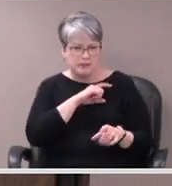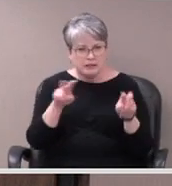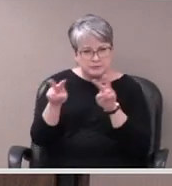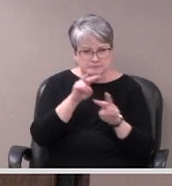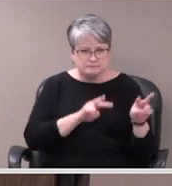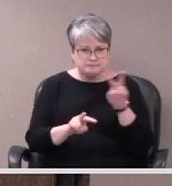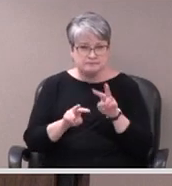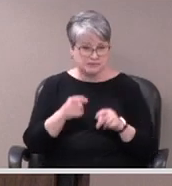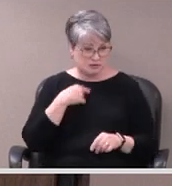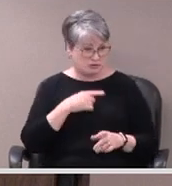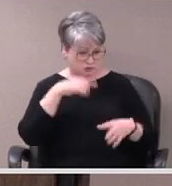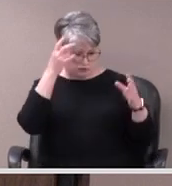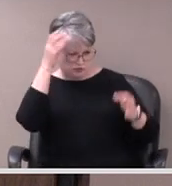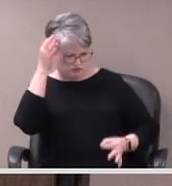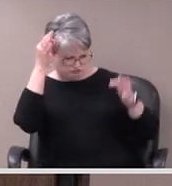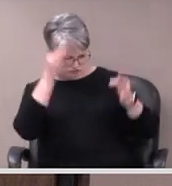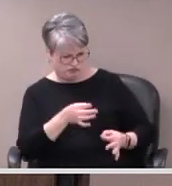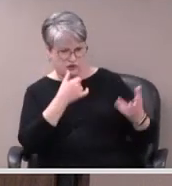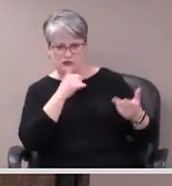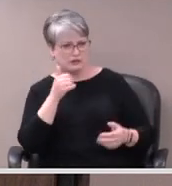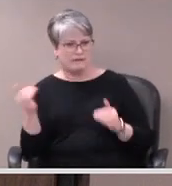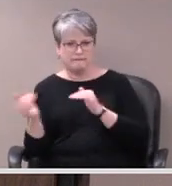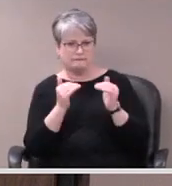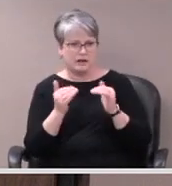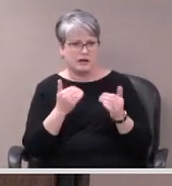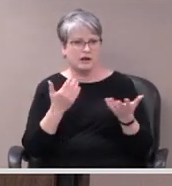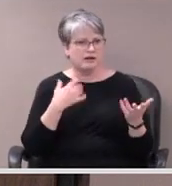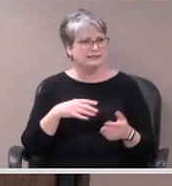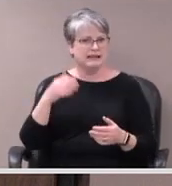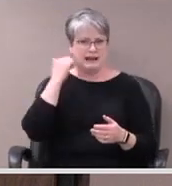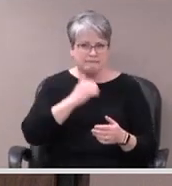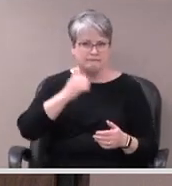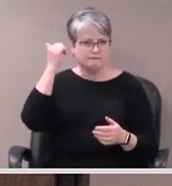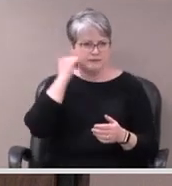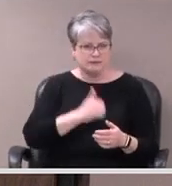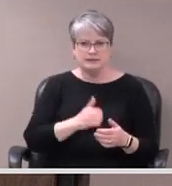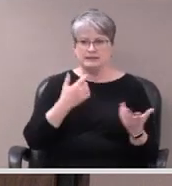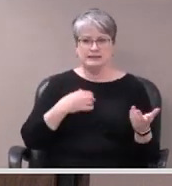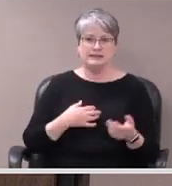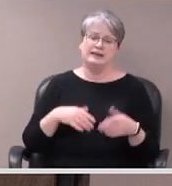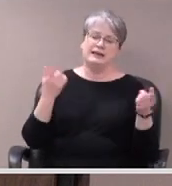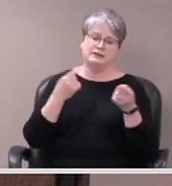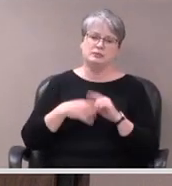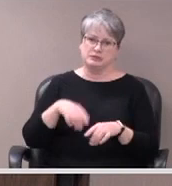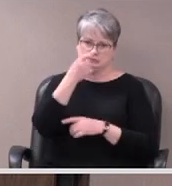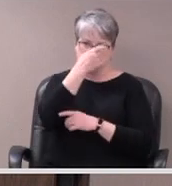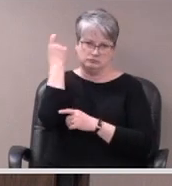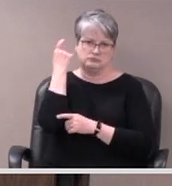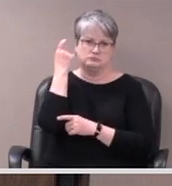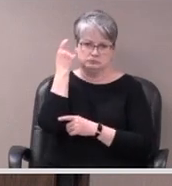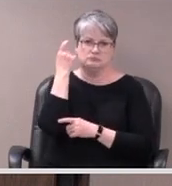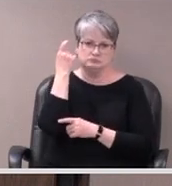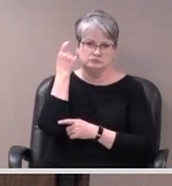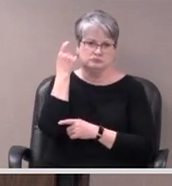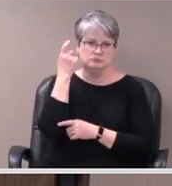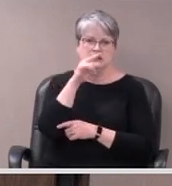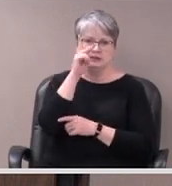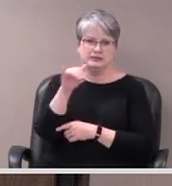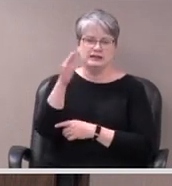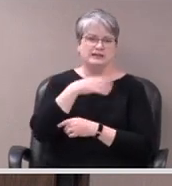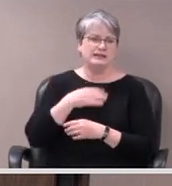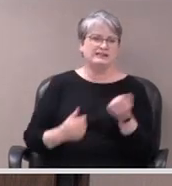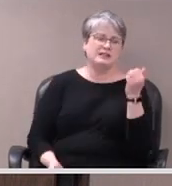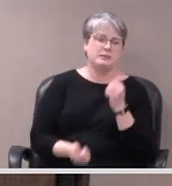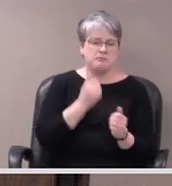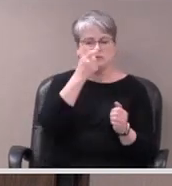you ever been judged and unjudged unfairly and continually day in and day out? That creates a type of trauma. Kentucky has the most